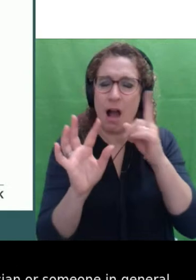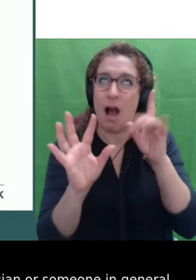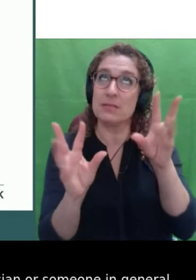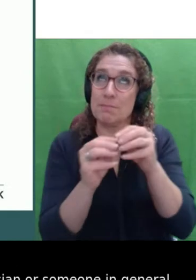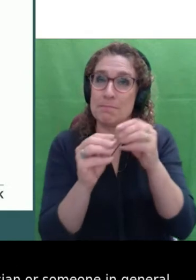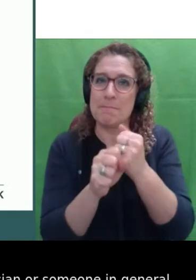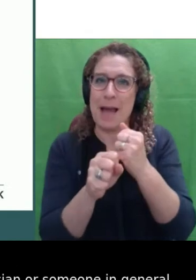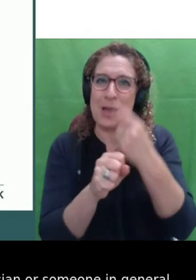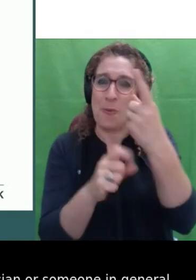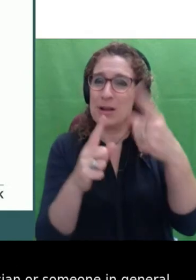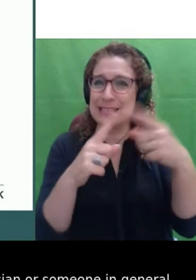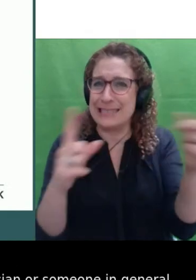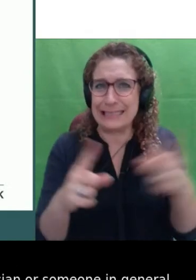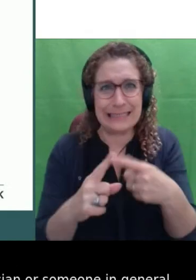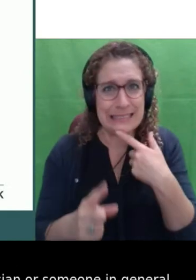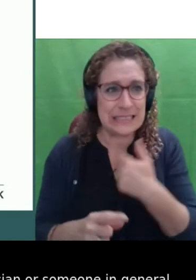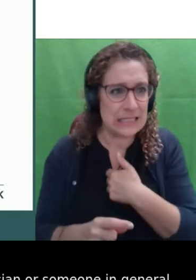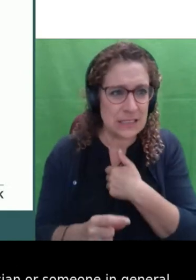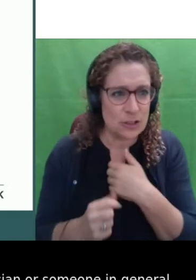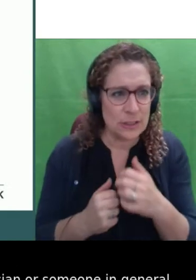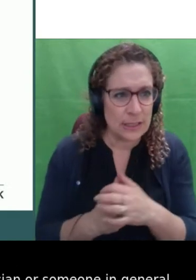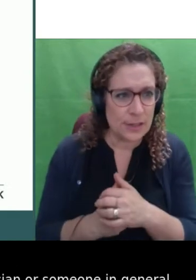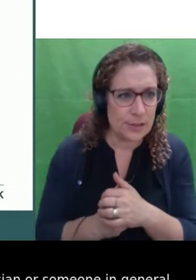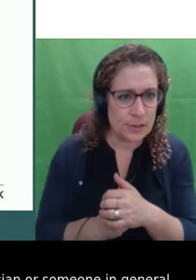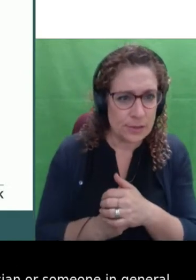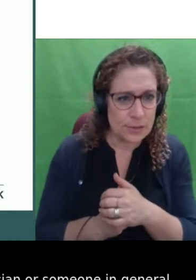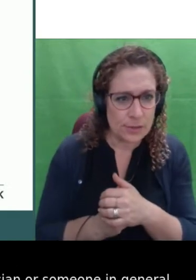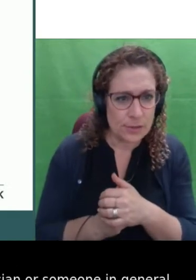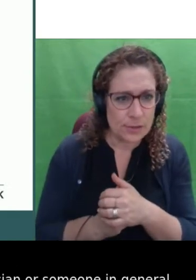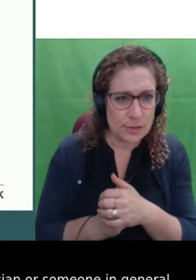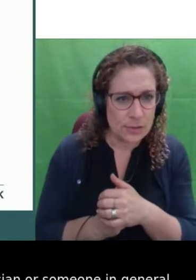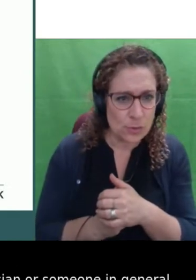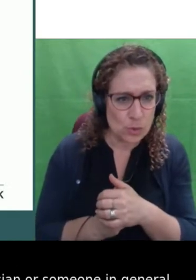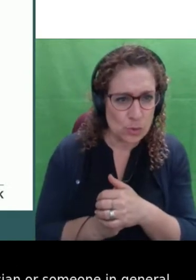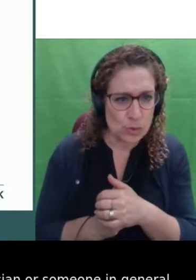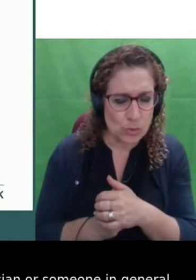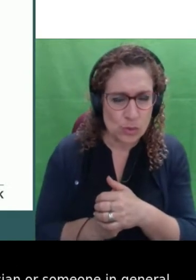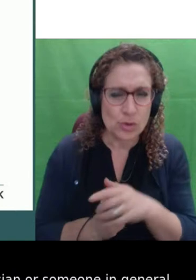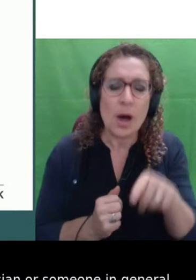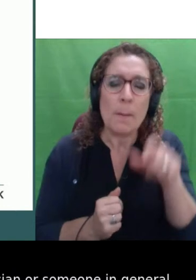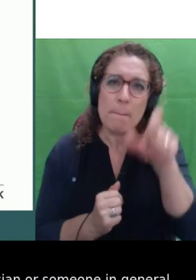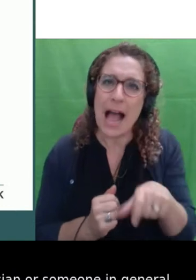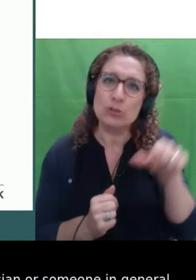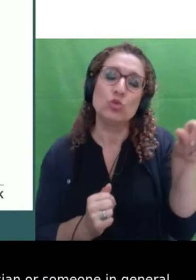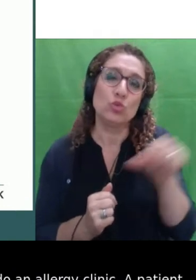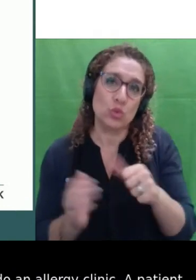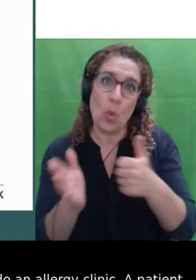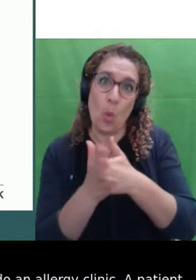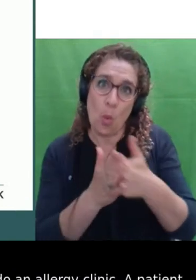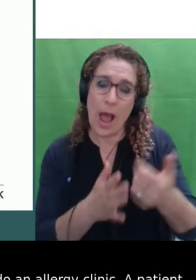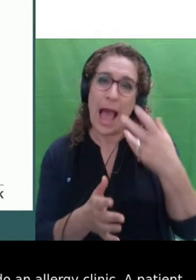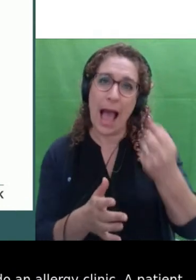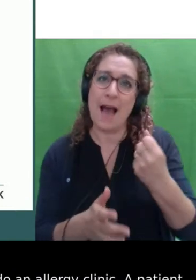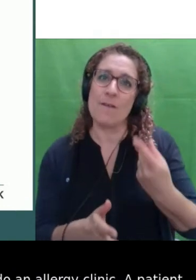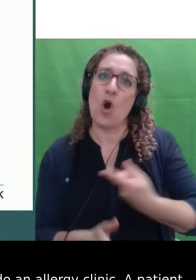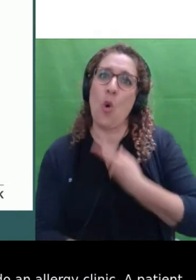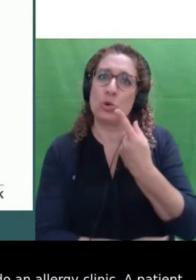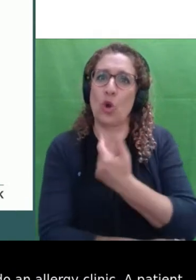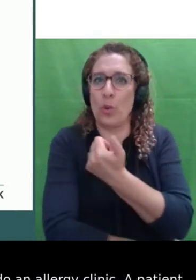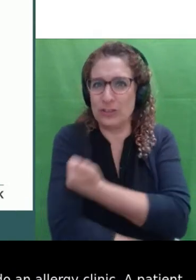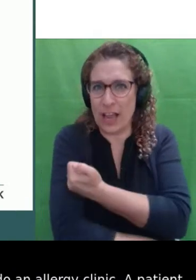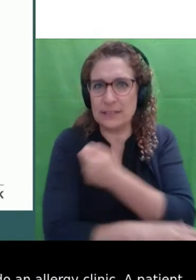clinic a patient's head on a flat should always have an auto injector and it's really important that they if they've had one that they've issued with